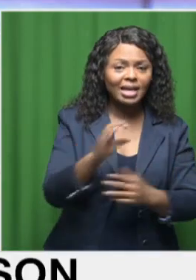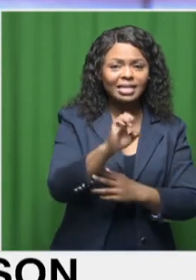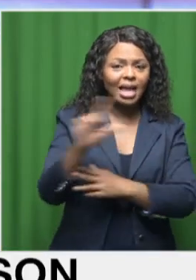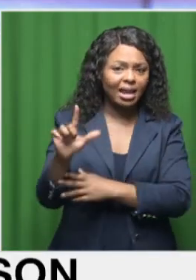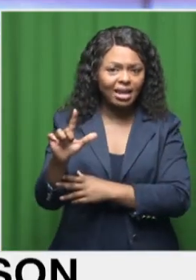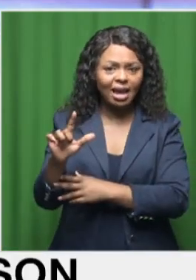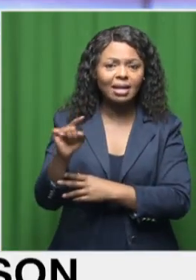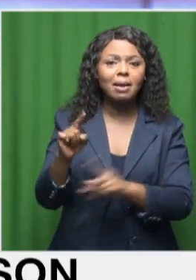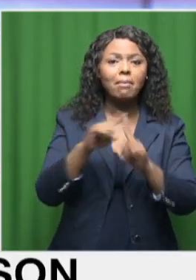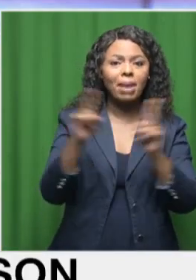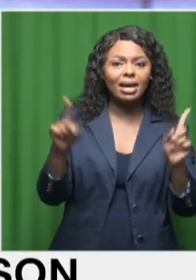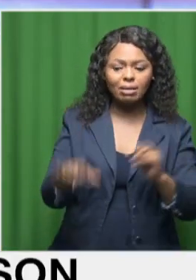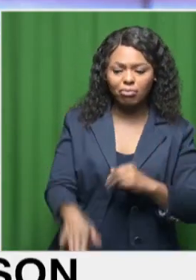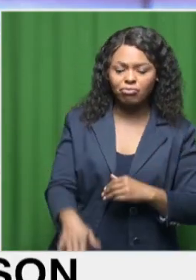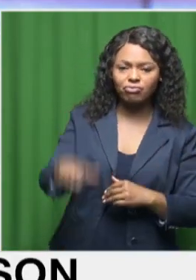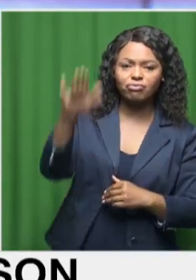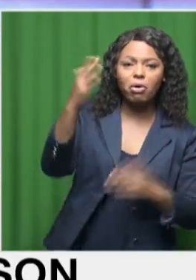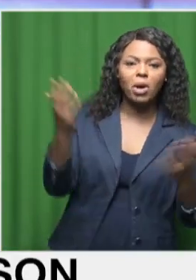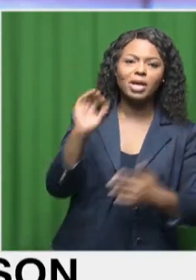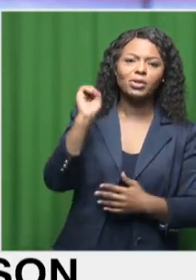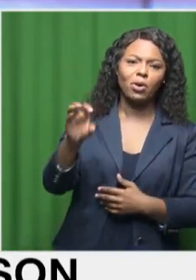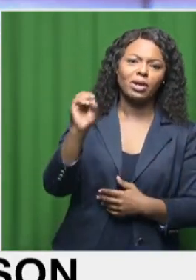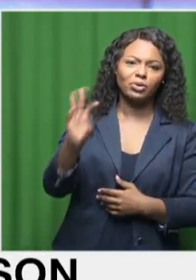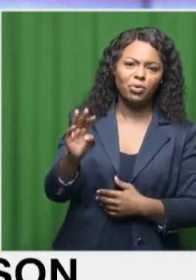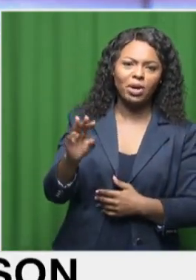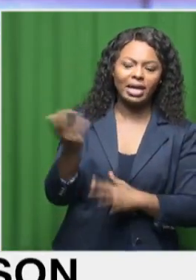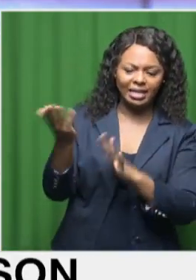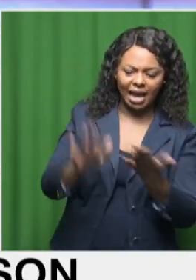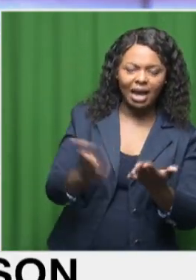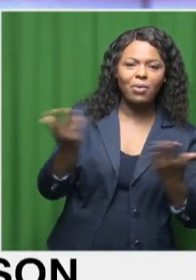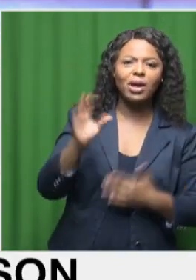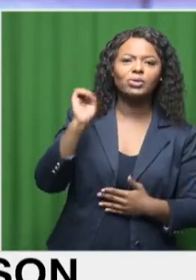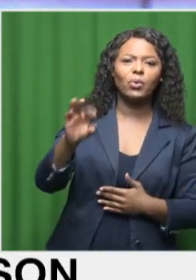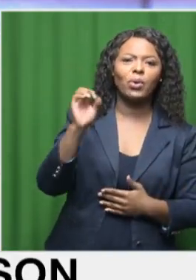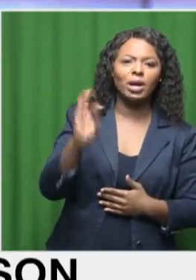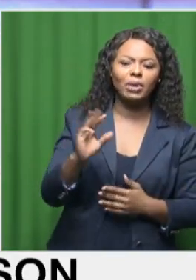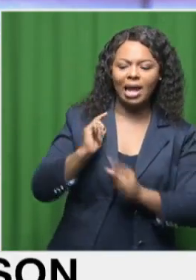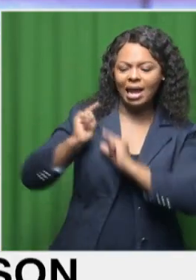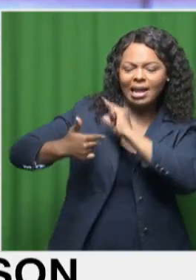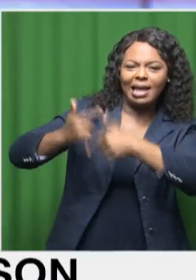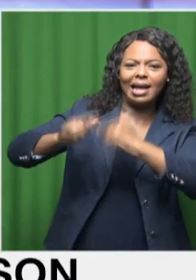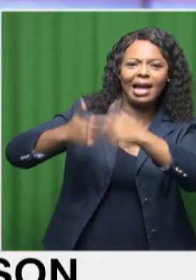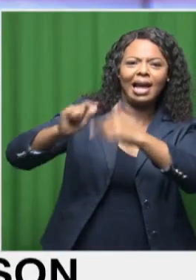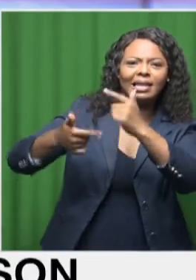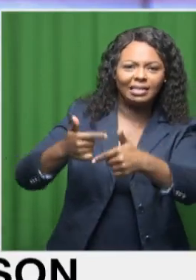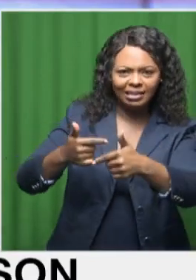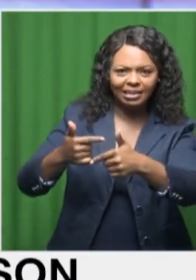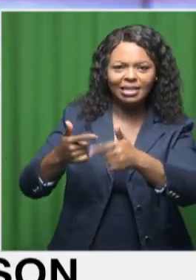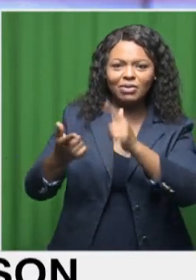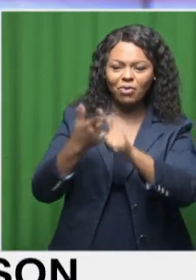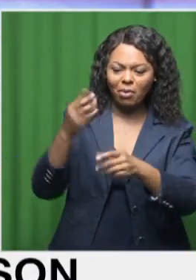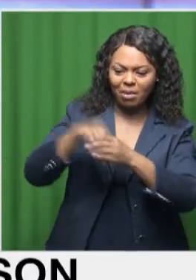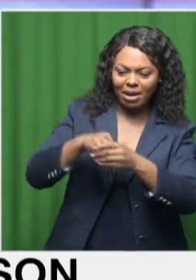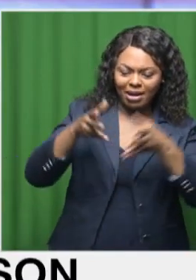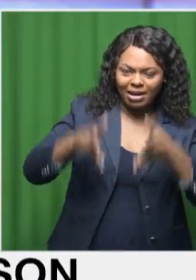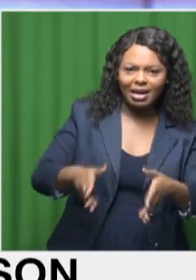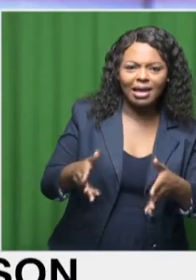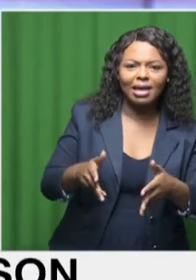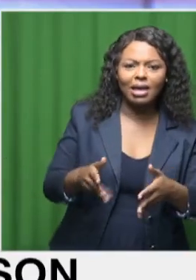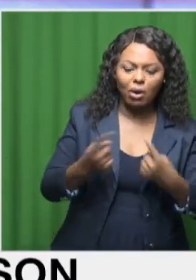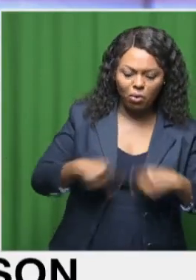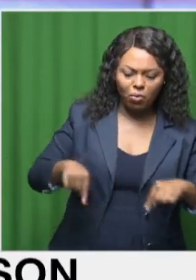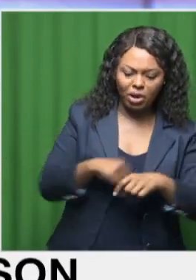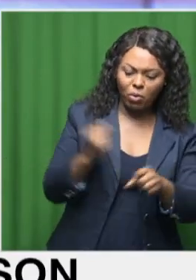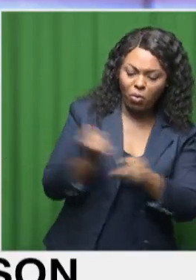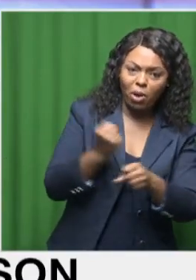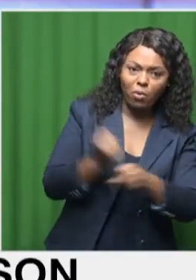Soweto. There is an ownership that they have. So his legacy comes into the space, and us who work